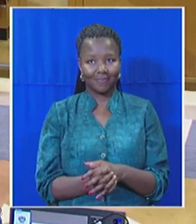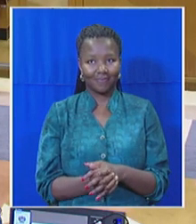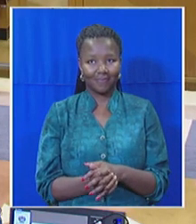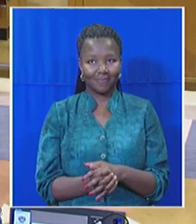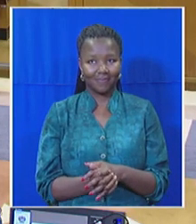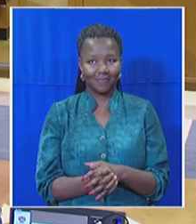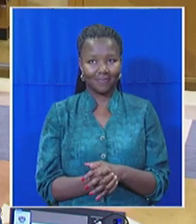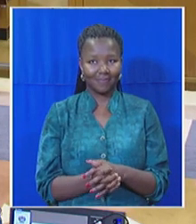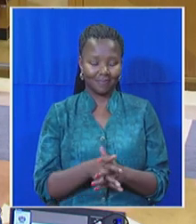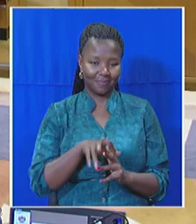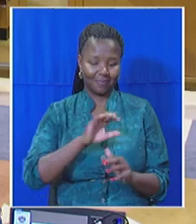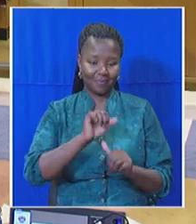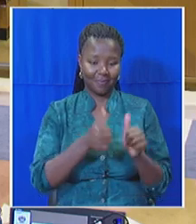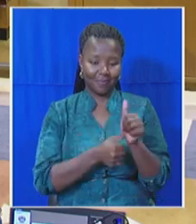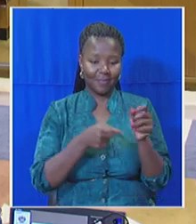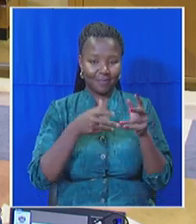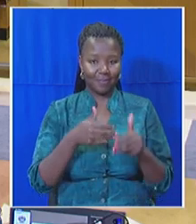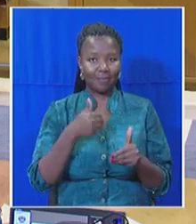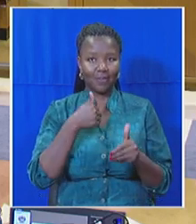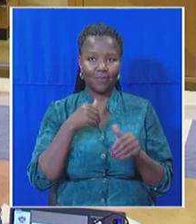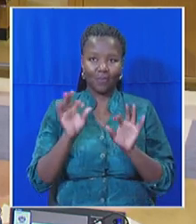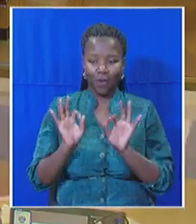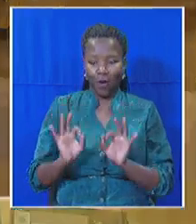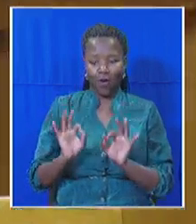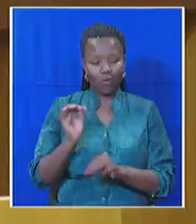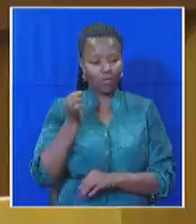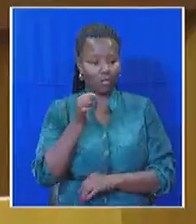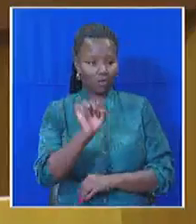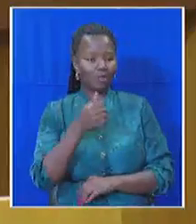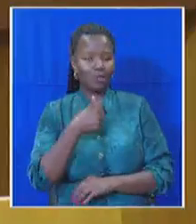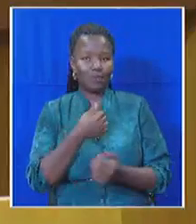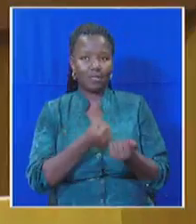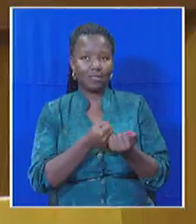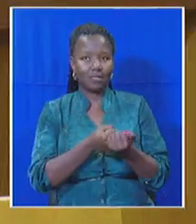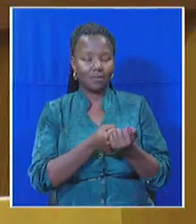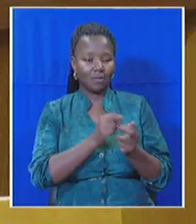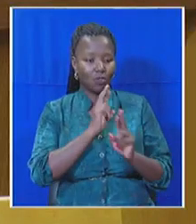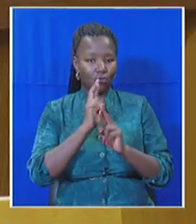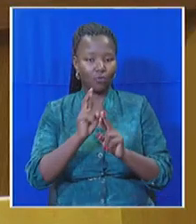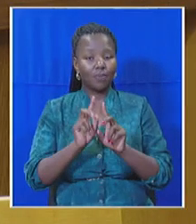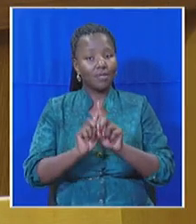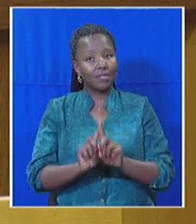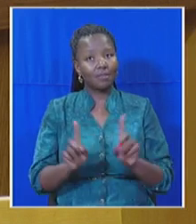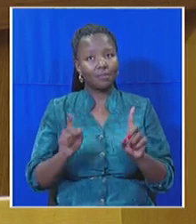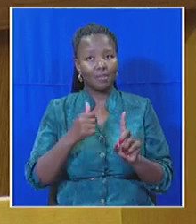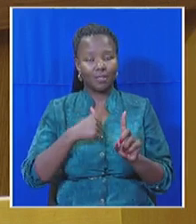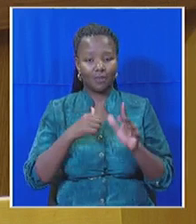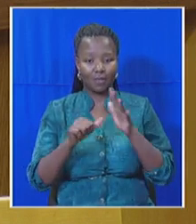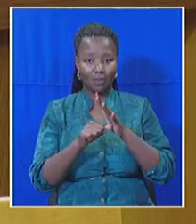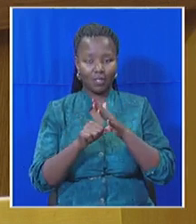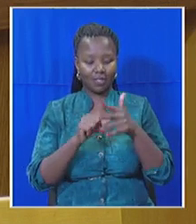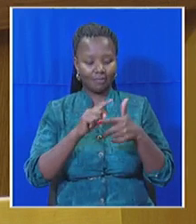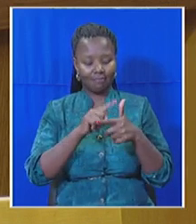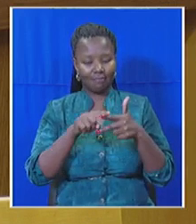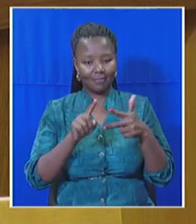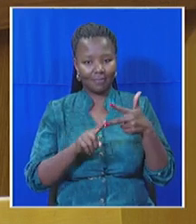Thanks, Deputy Speaker. On behalf of the official opposition, we support the report. However, I would like to highlight three critical issues